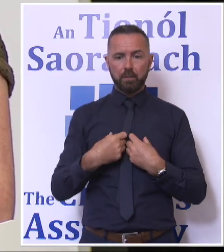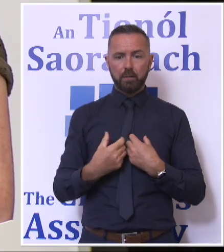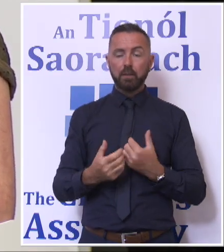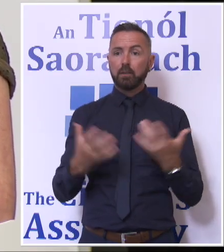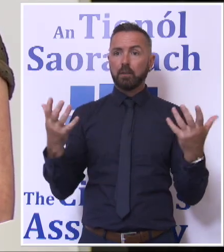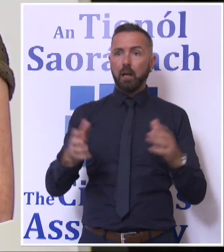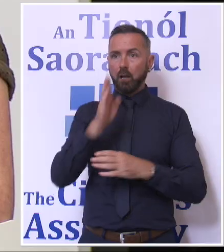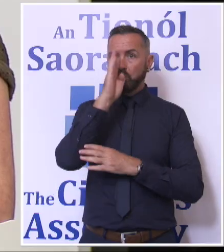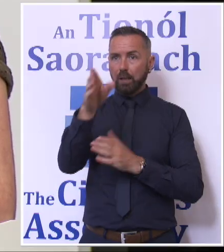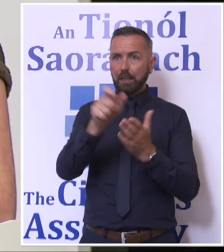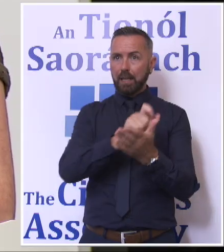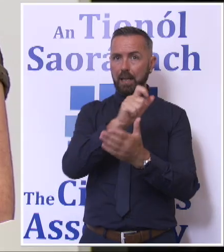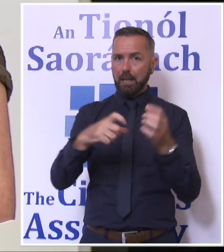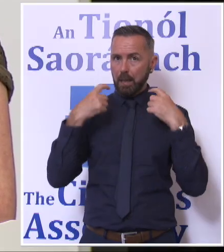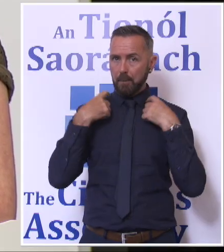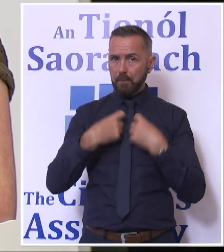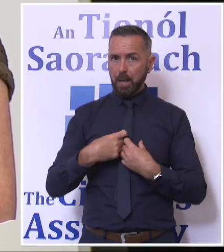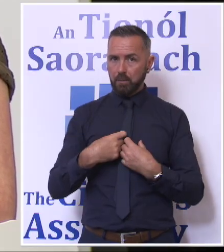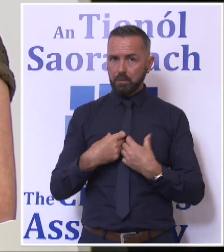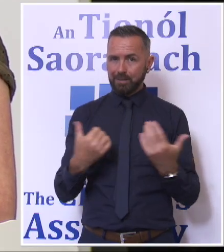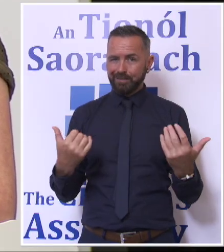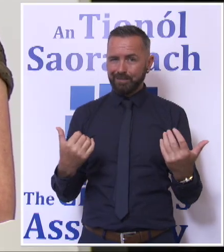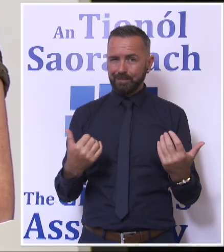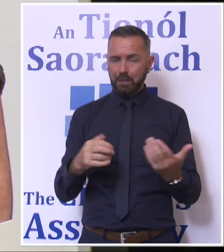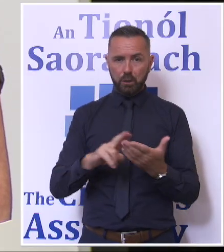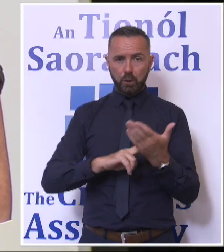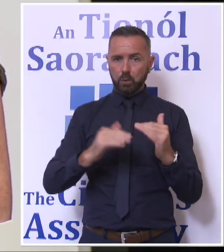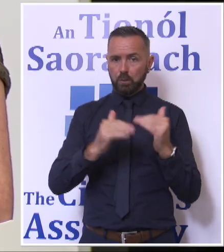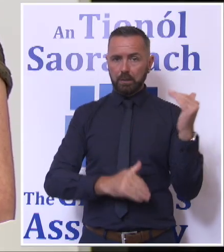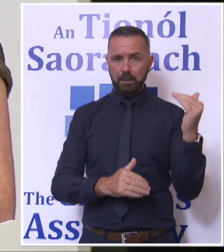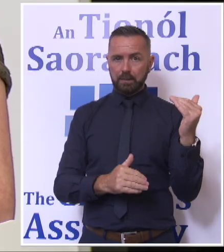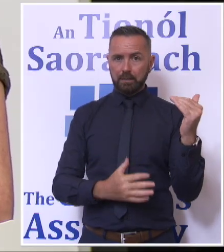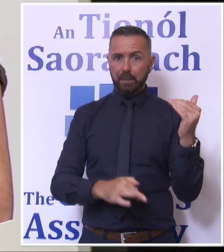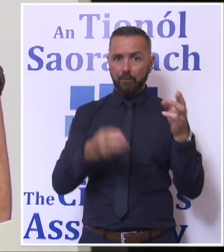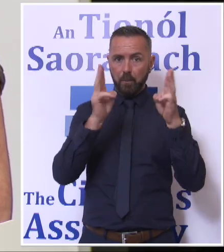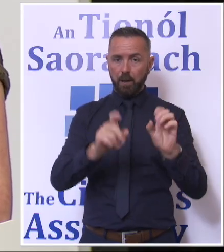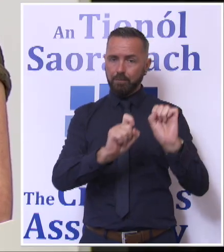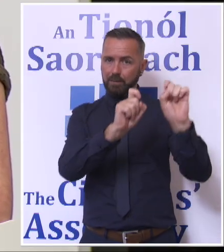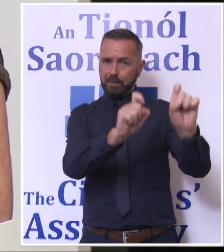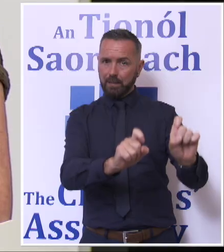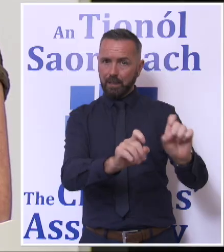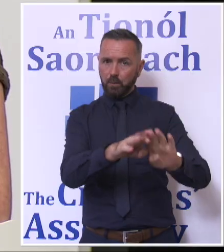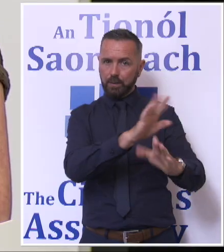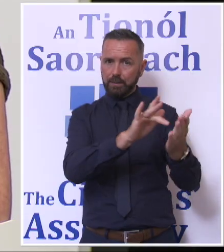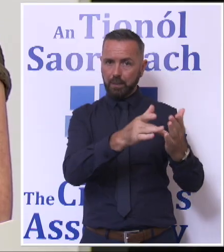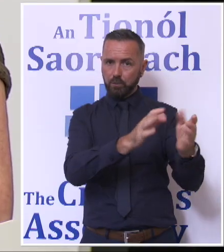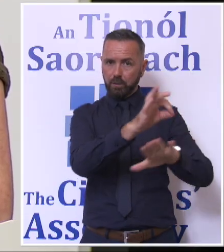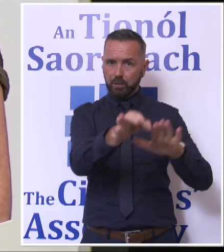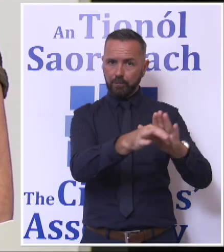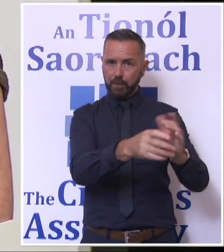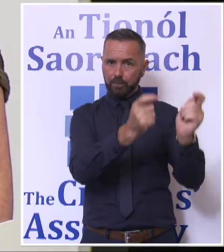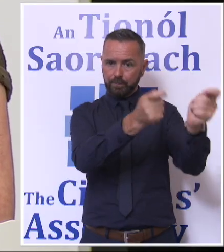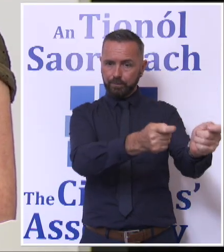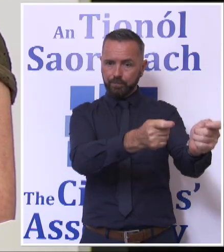mayors could be a futile exercise if powers to make decisions remain solely with central government.